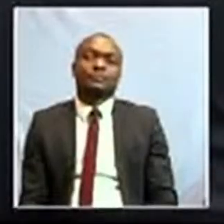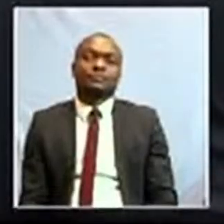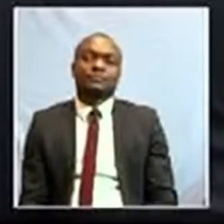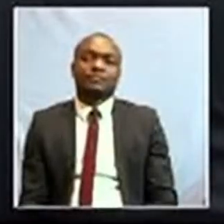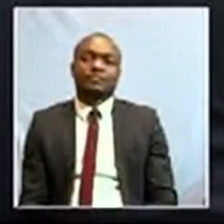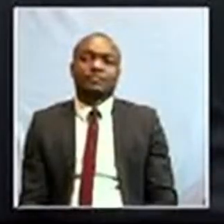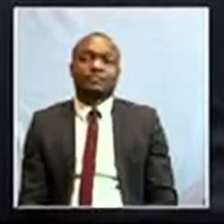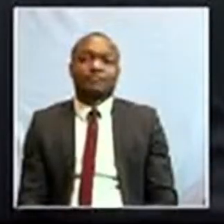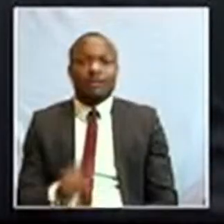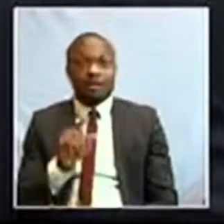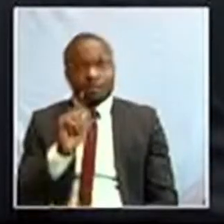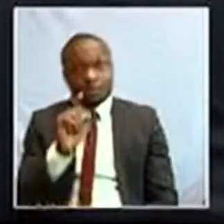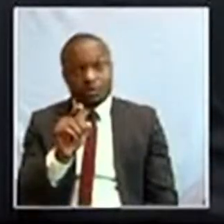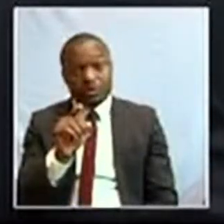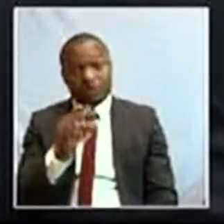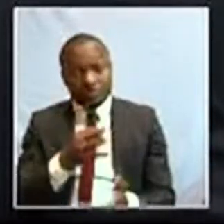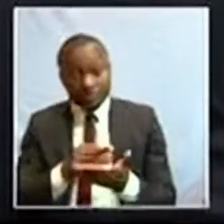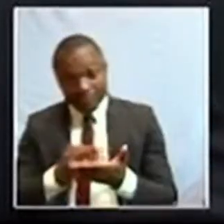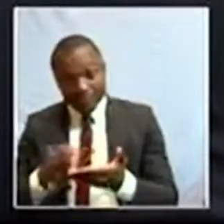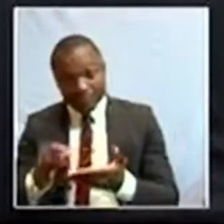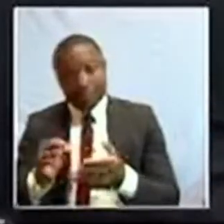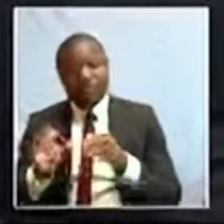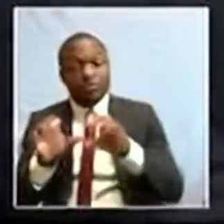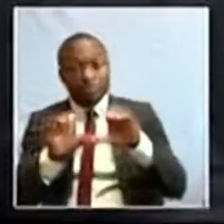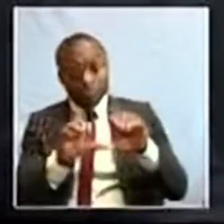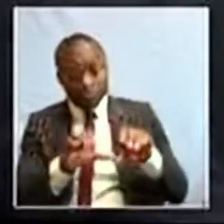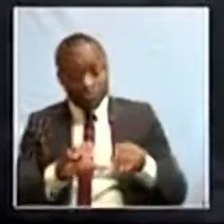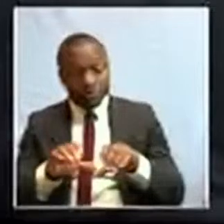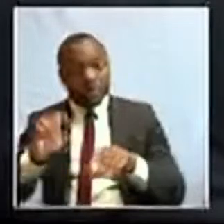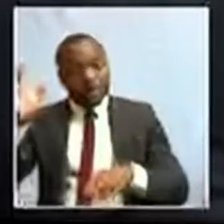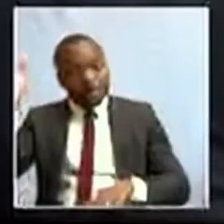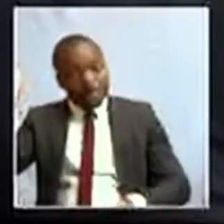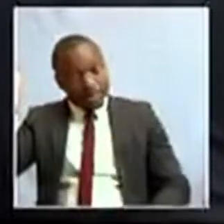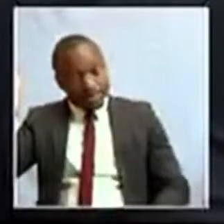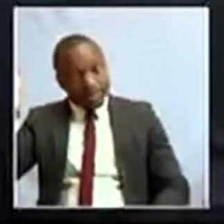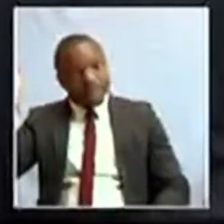where you failed to carry out sensitization and orientation of the viewers.